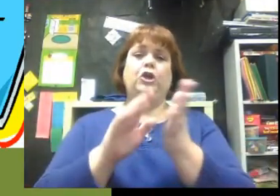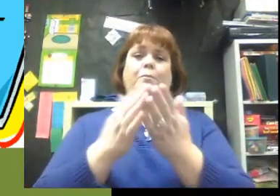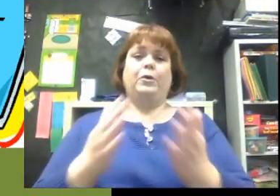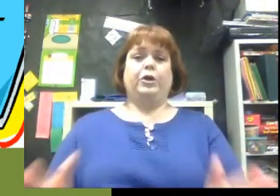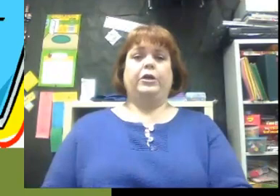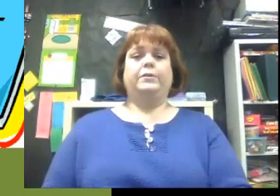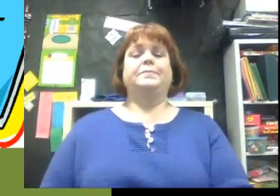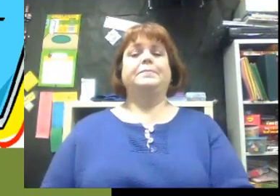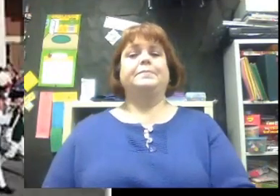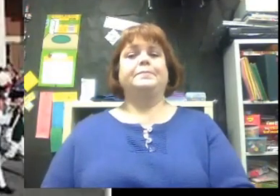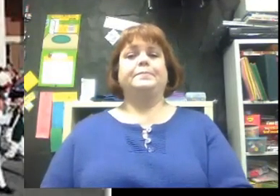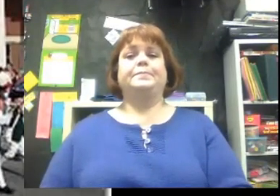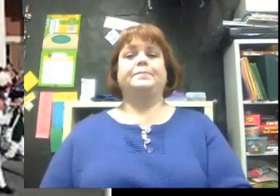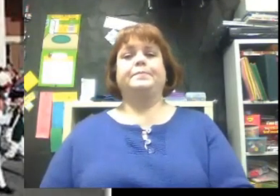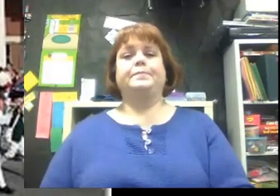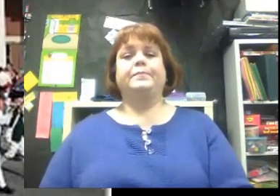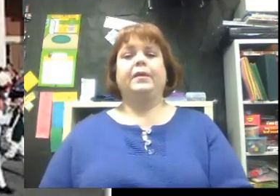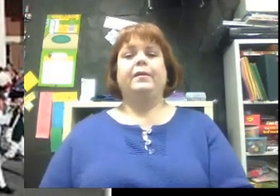Notebook.